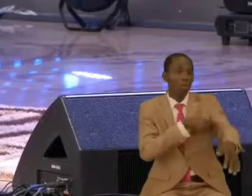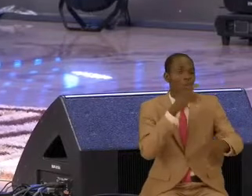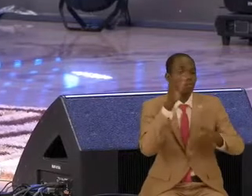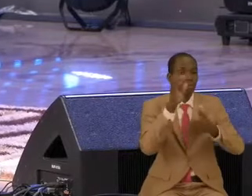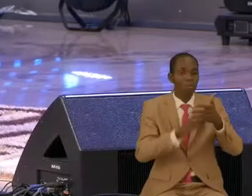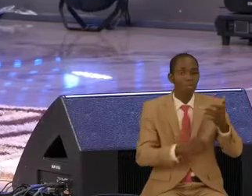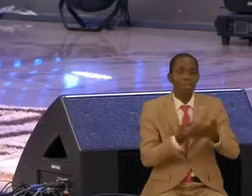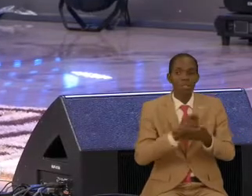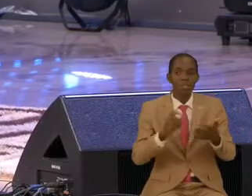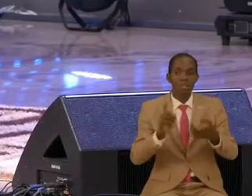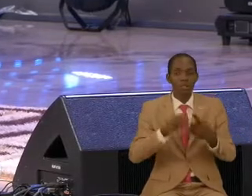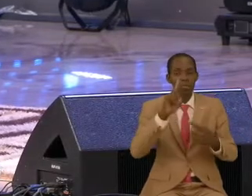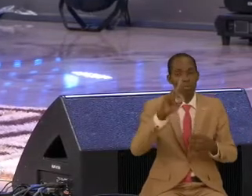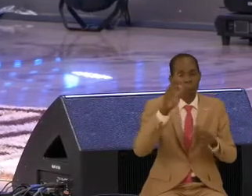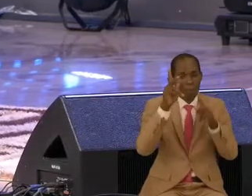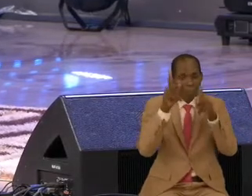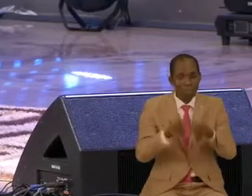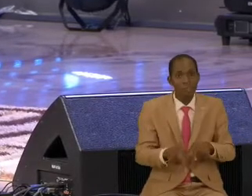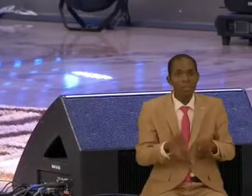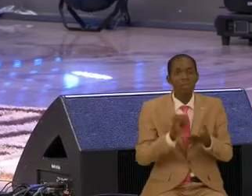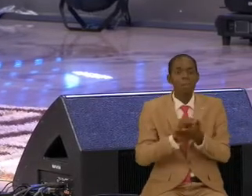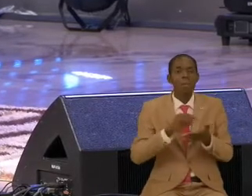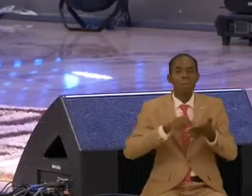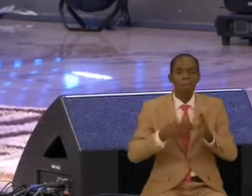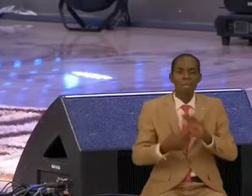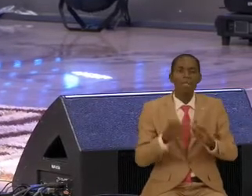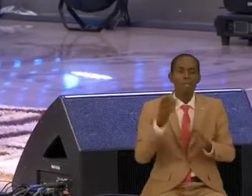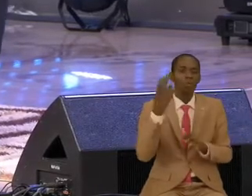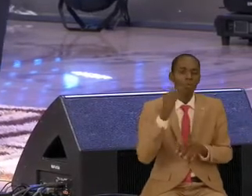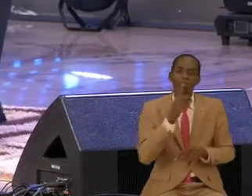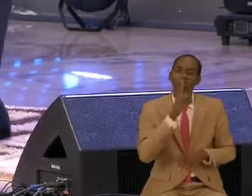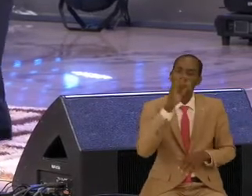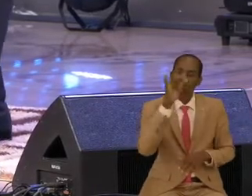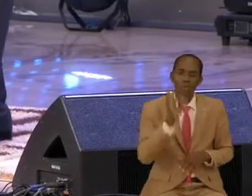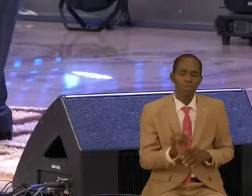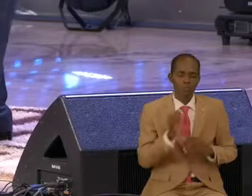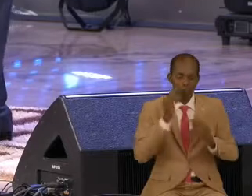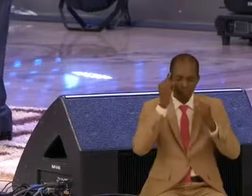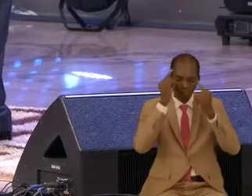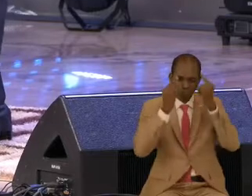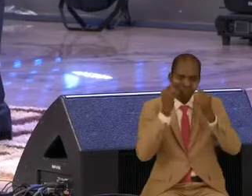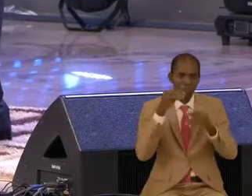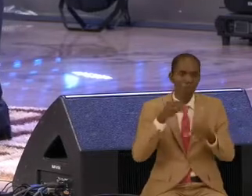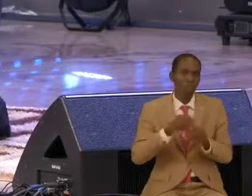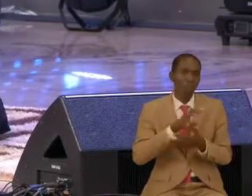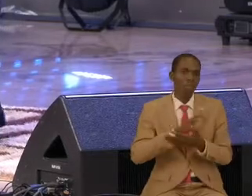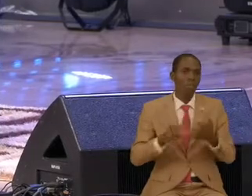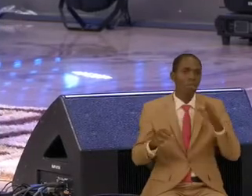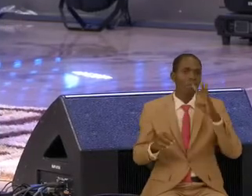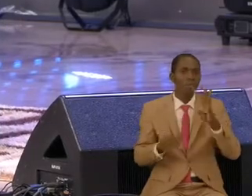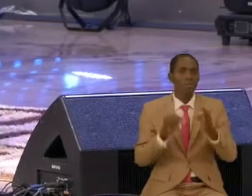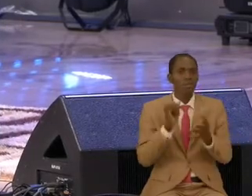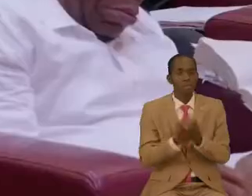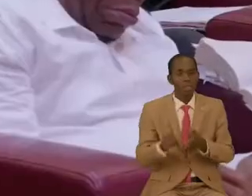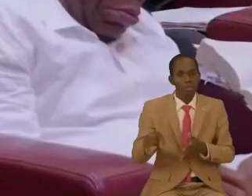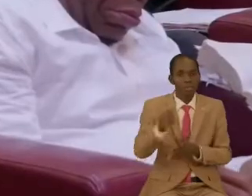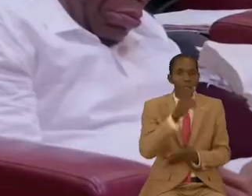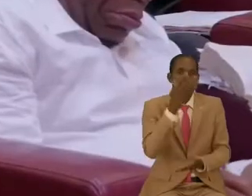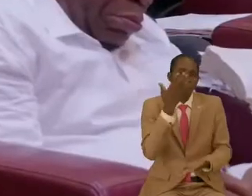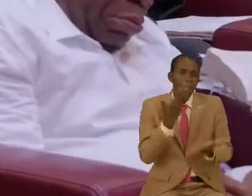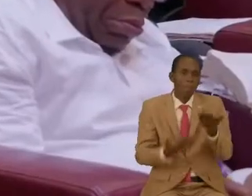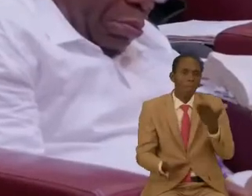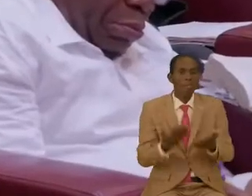man. That means he was really concerned. Look at verse 4. In verse 4, that thou mightest